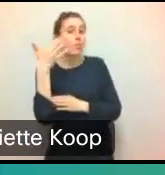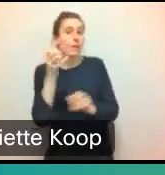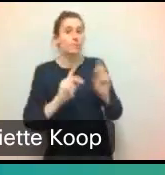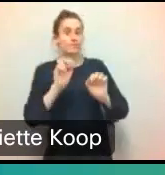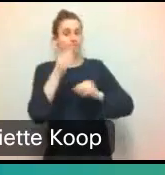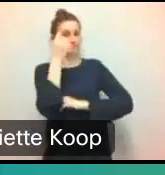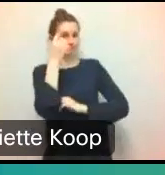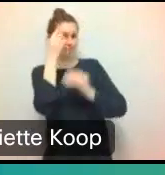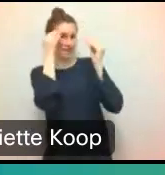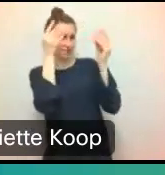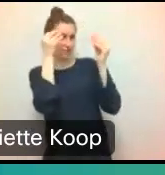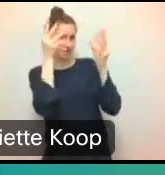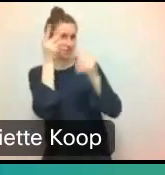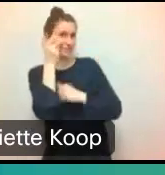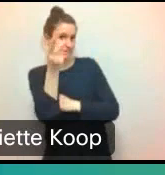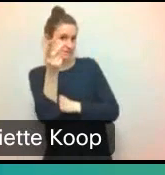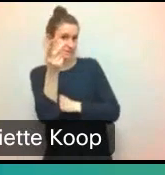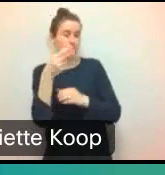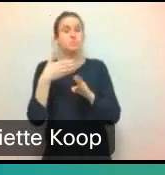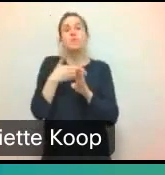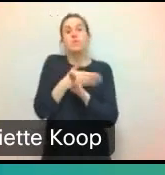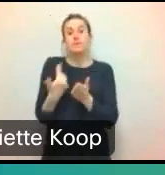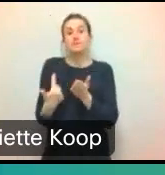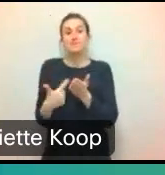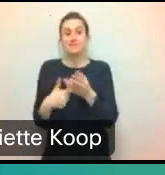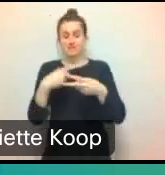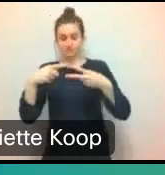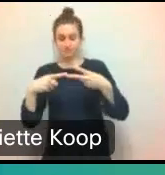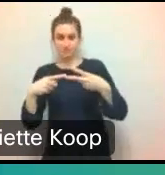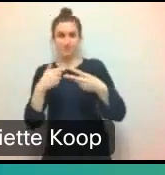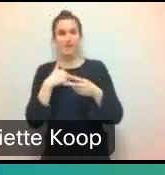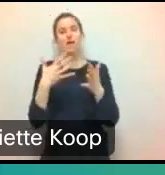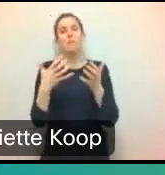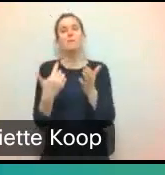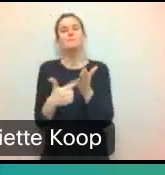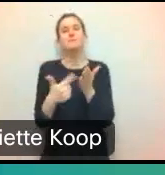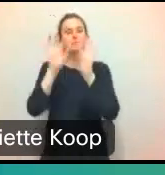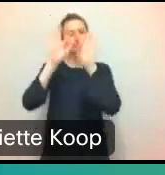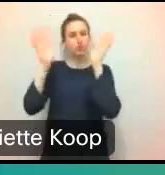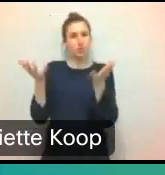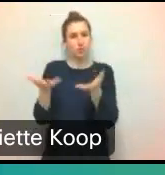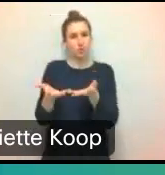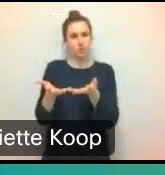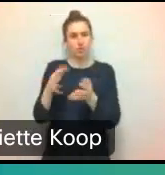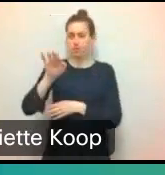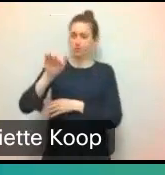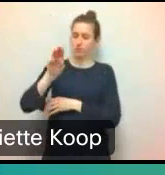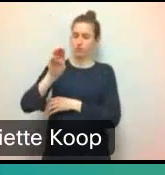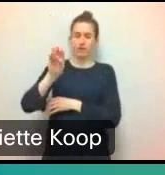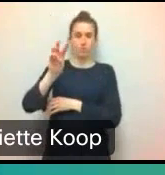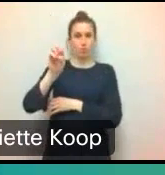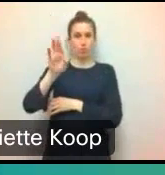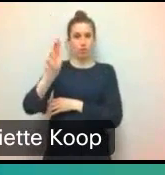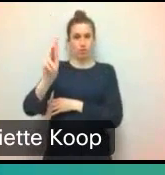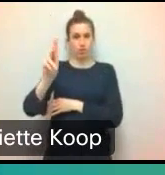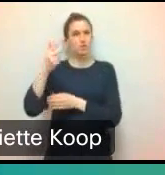see. So before I talk about these two, a word about the word framework, because you often hear that word in